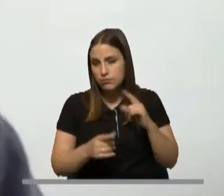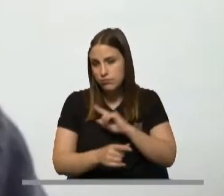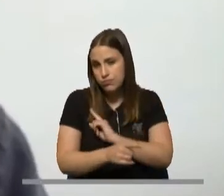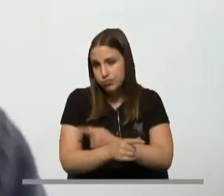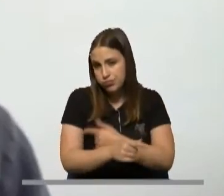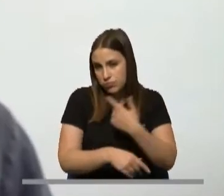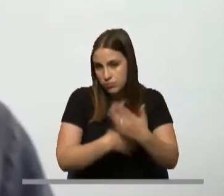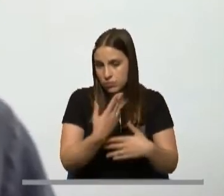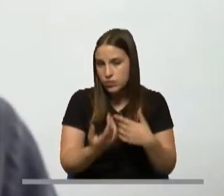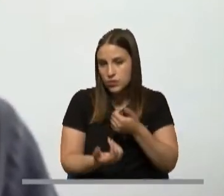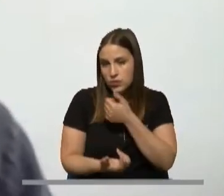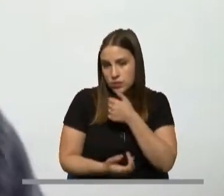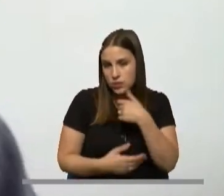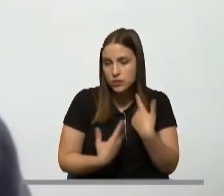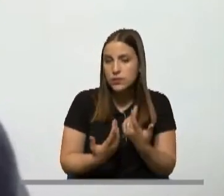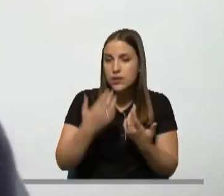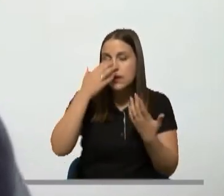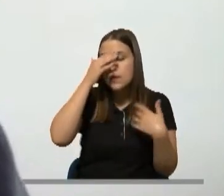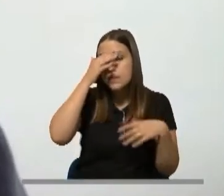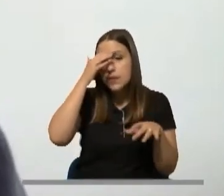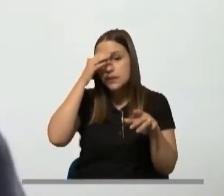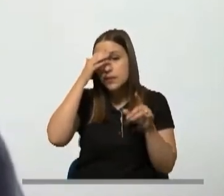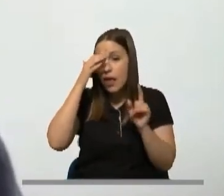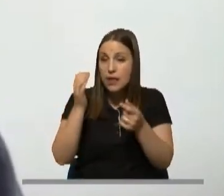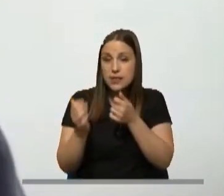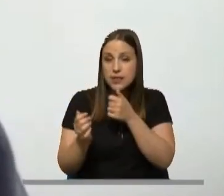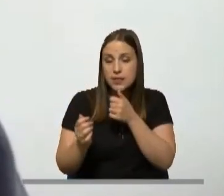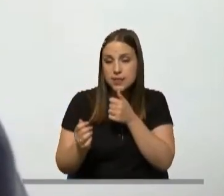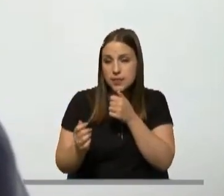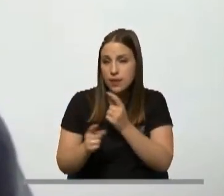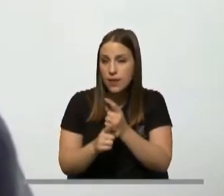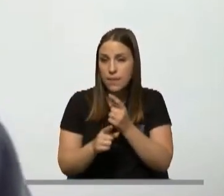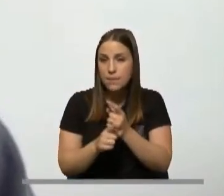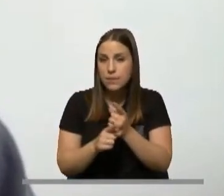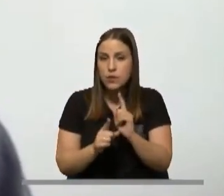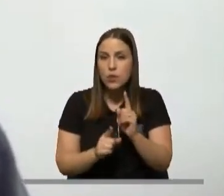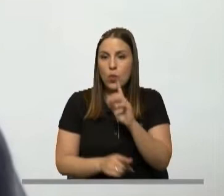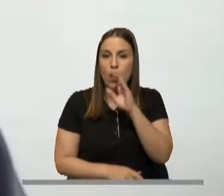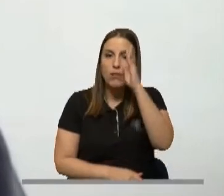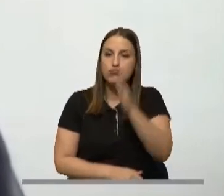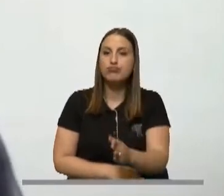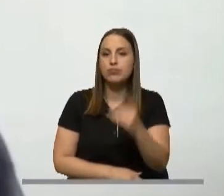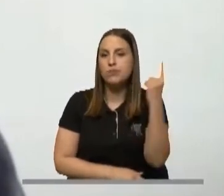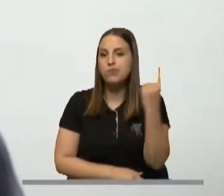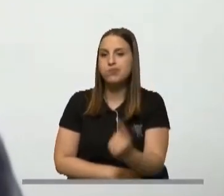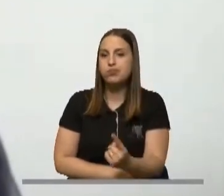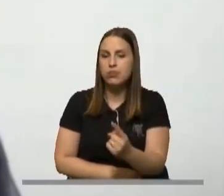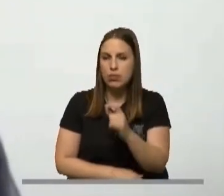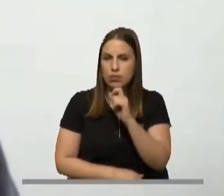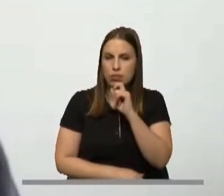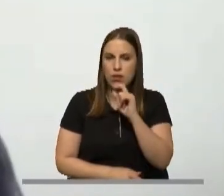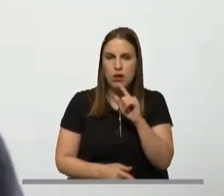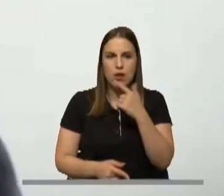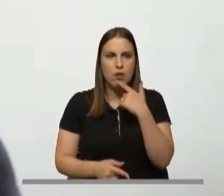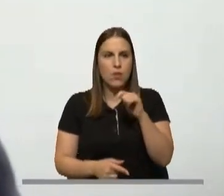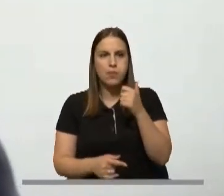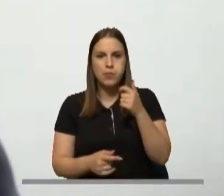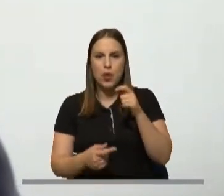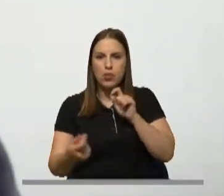as possible, but still a decision that's not crushing, contestable, and